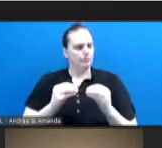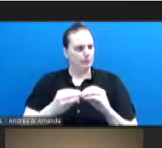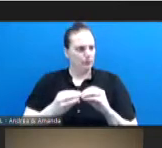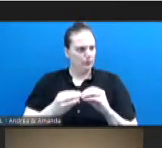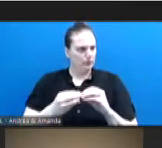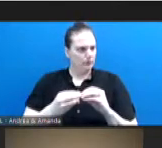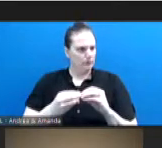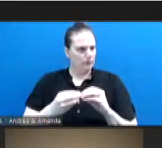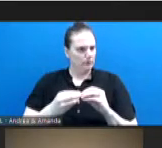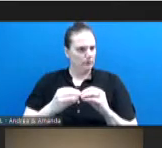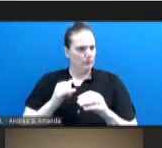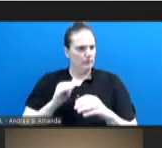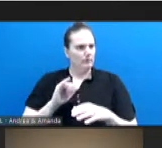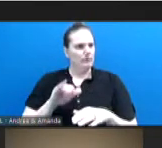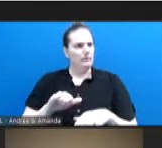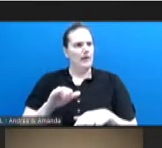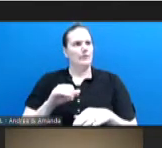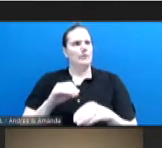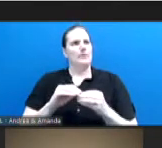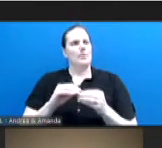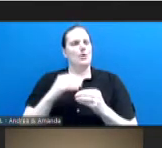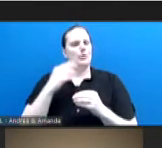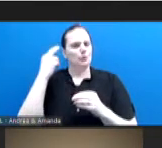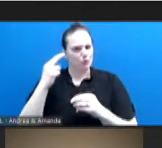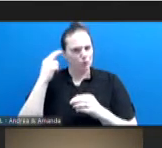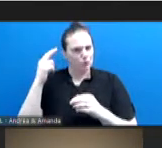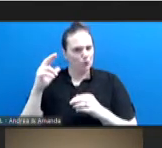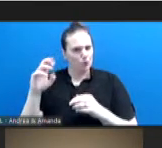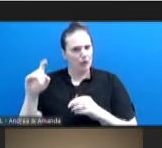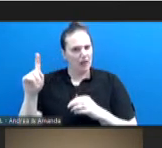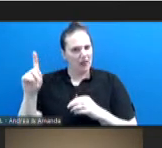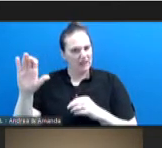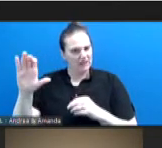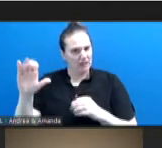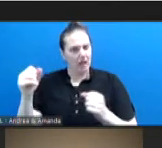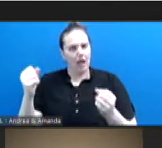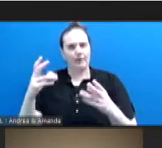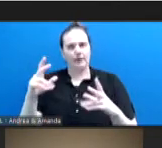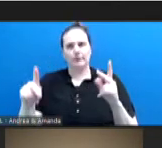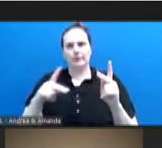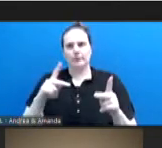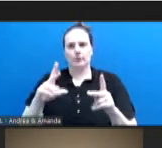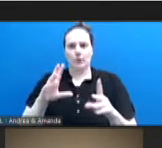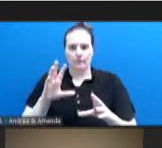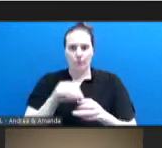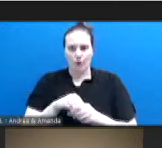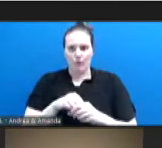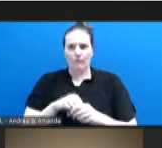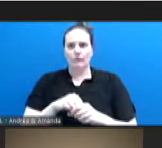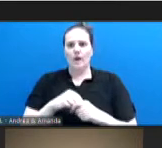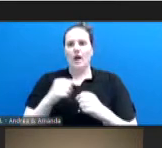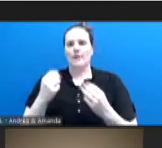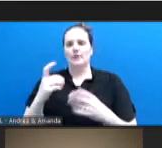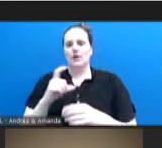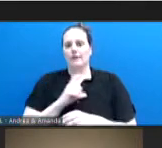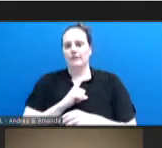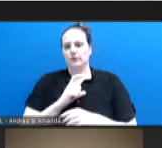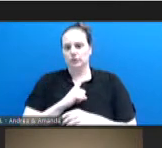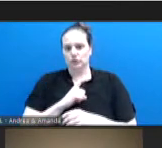and make it more, a little more realistic about what, you know, how many people were actually involved and how many officers